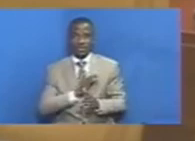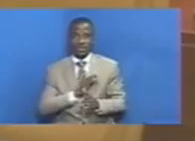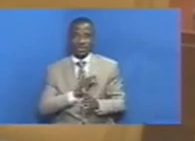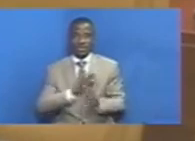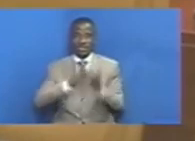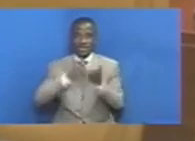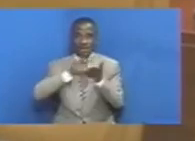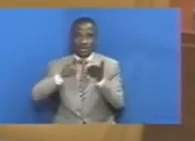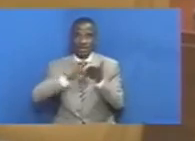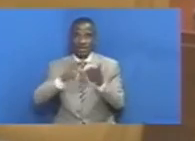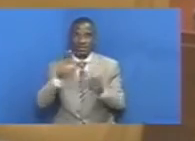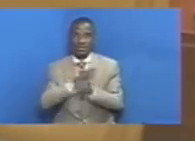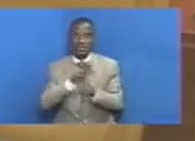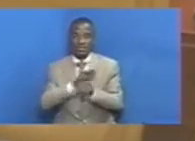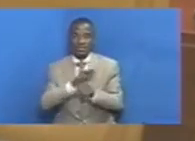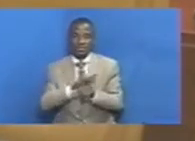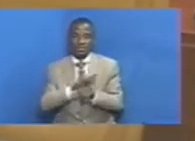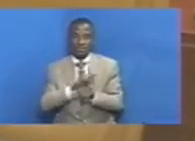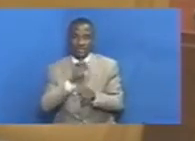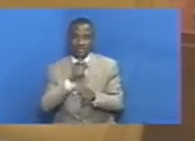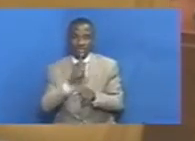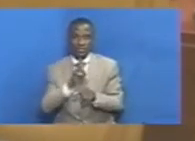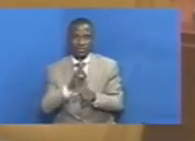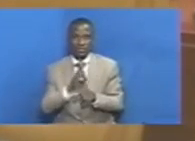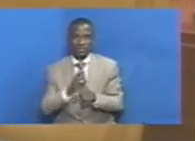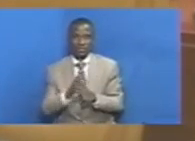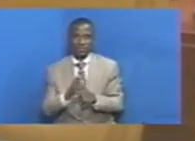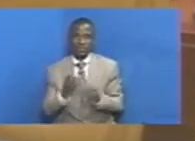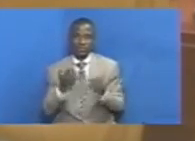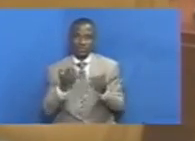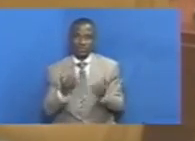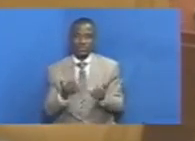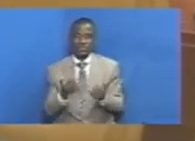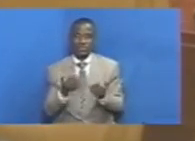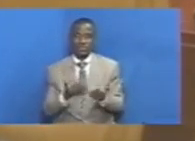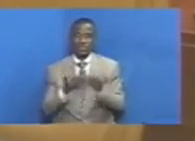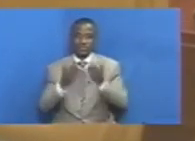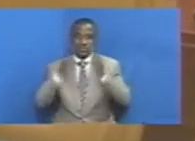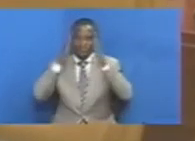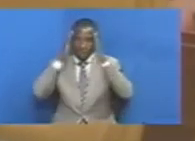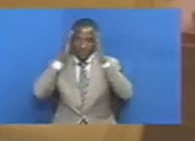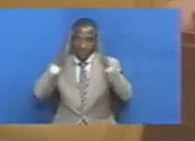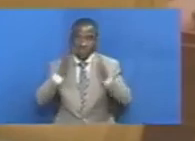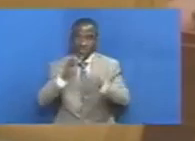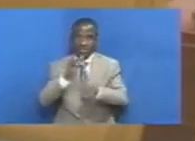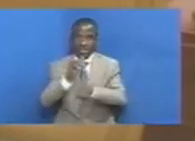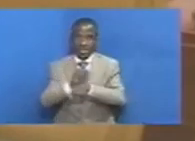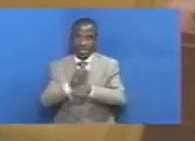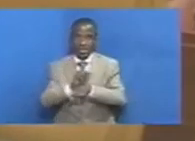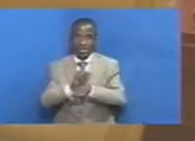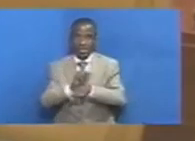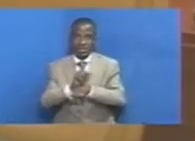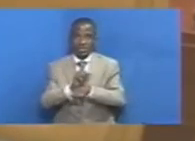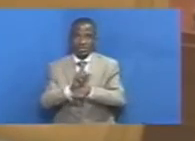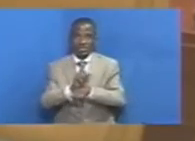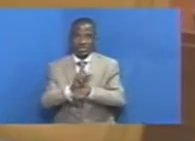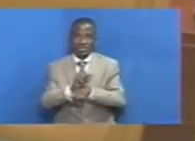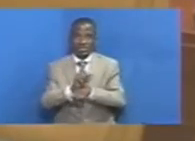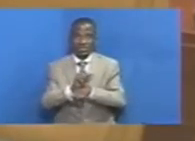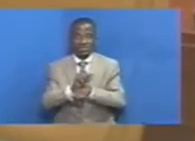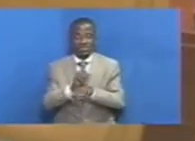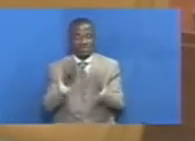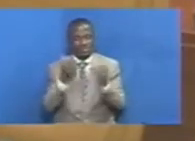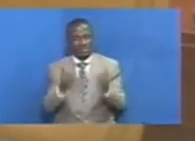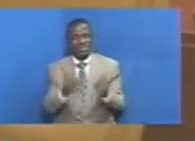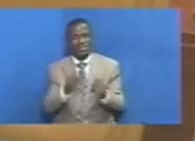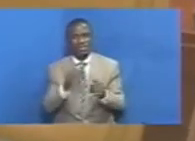and specifically submitted as such. I will concentrate on a few of the decisions, recommendations made